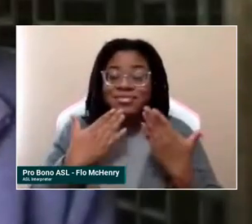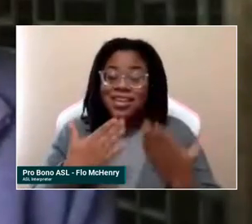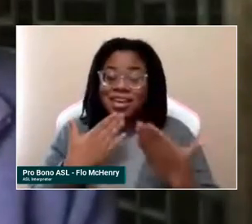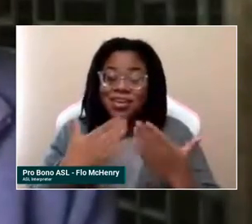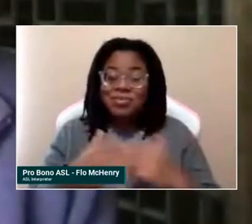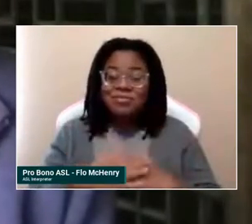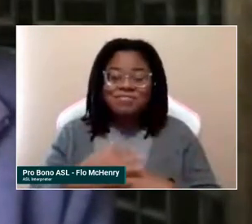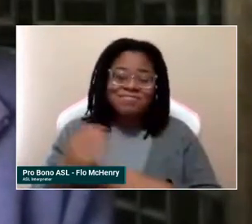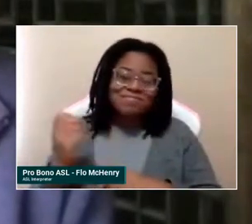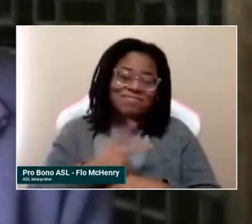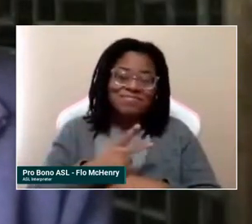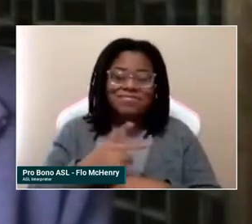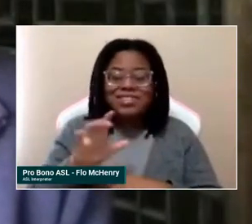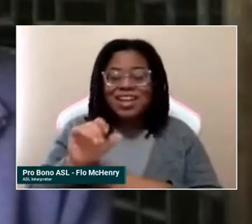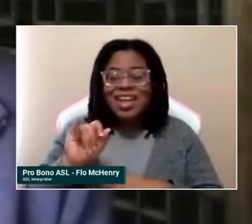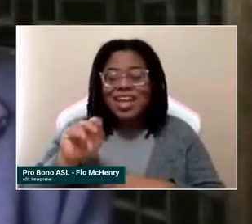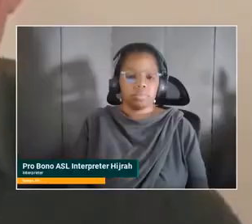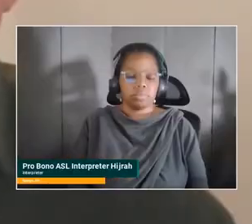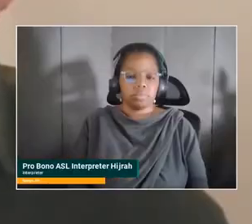and back to you, Cailin.